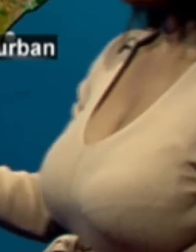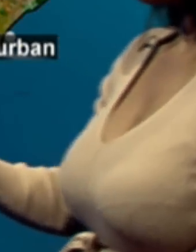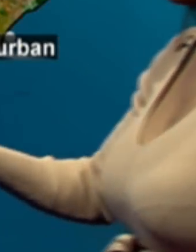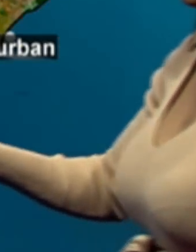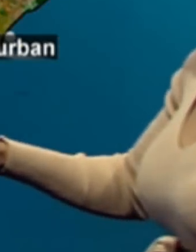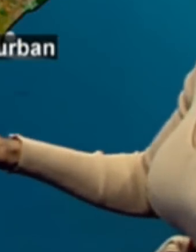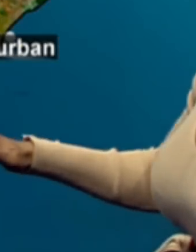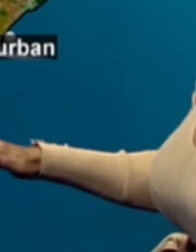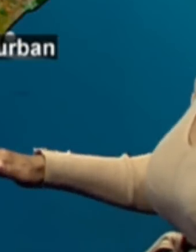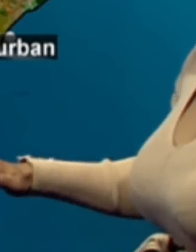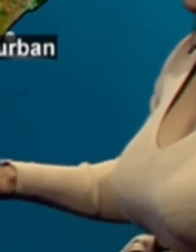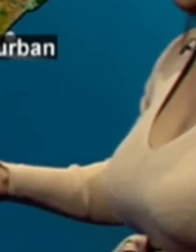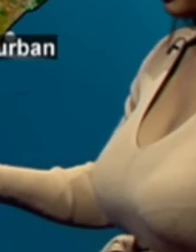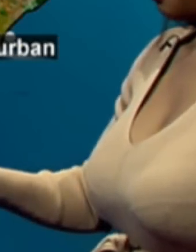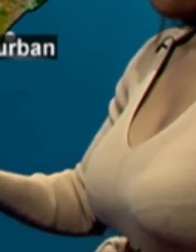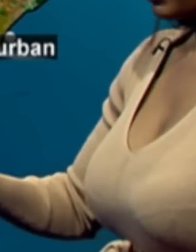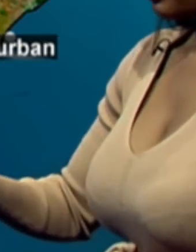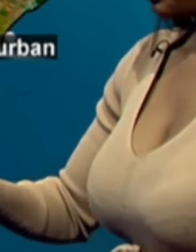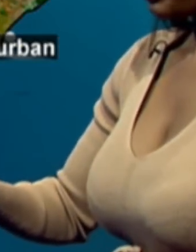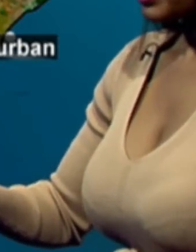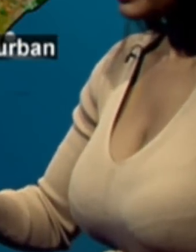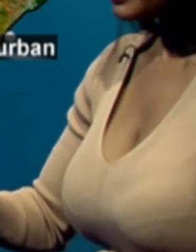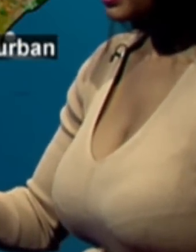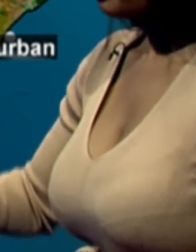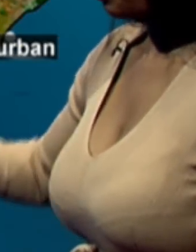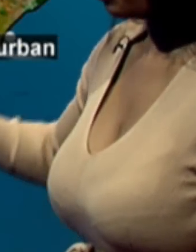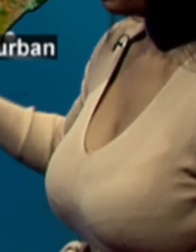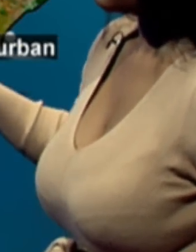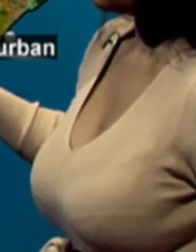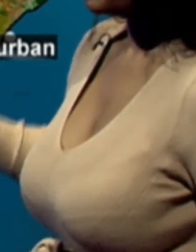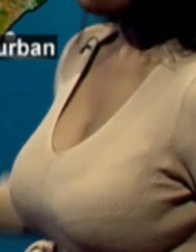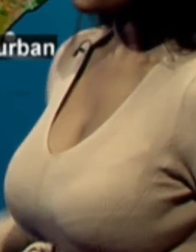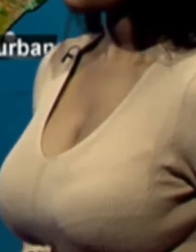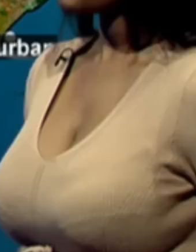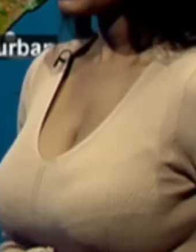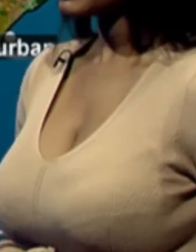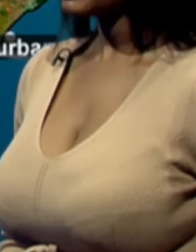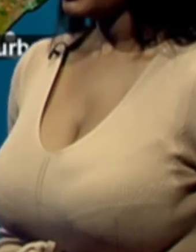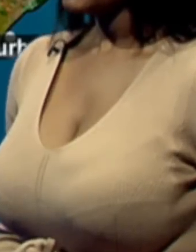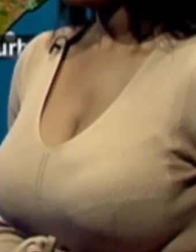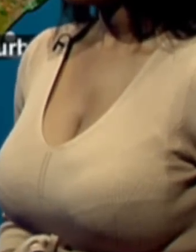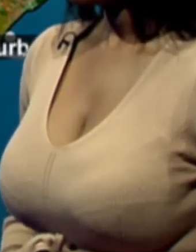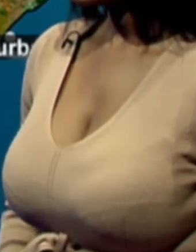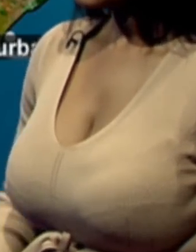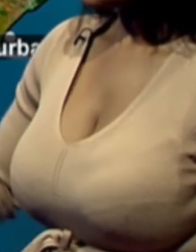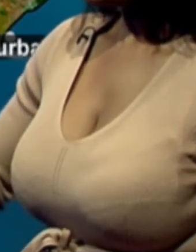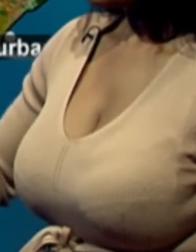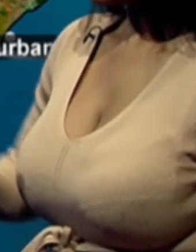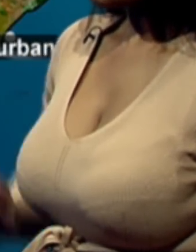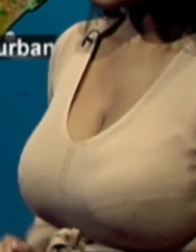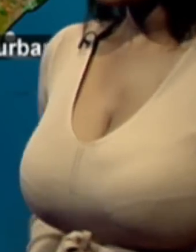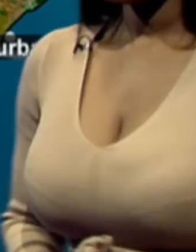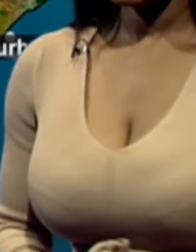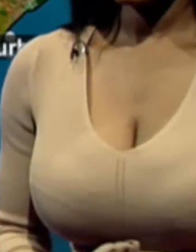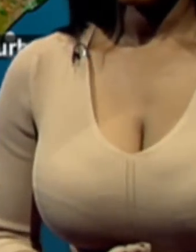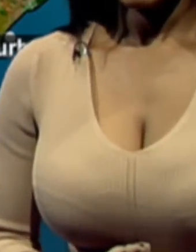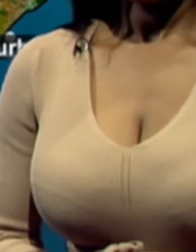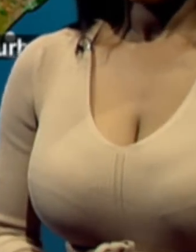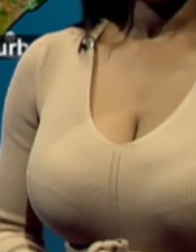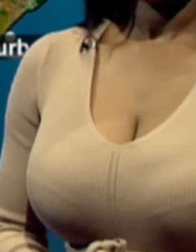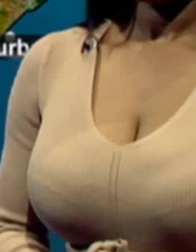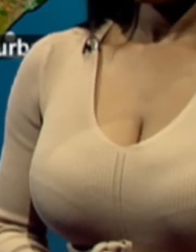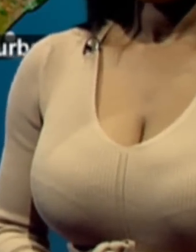gone go re tsibusa ka dipula tsa maatla ka dibe mo karolong ya Eastern Cape go ya go karolong ya KwaZulu Natal ka moso le teng dipula tsa maatla ka